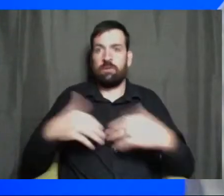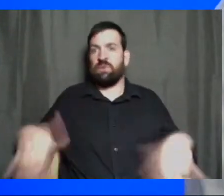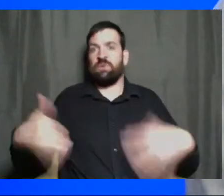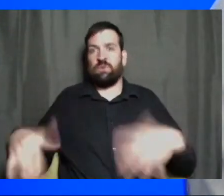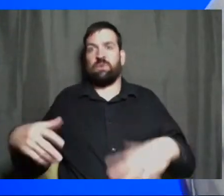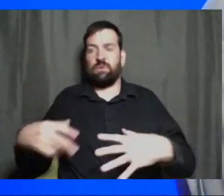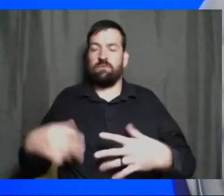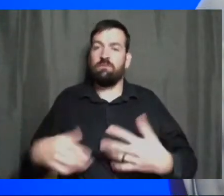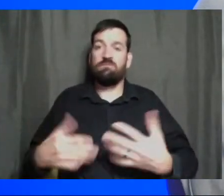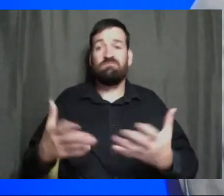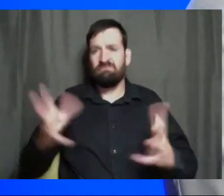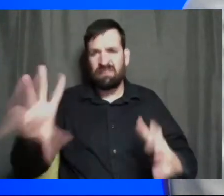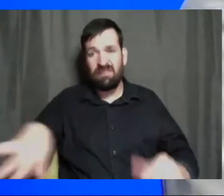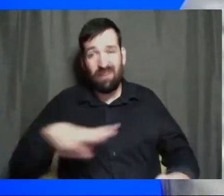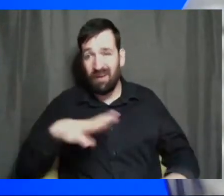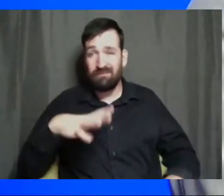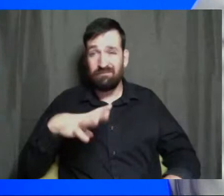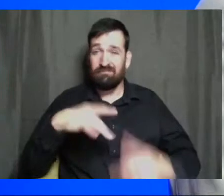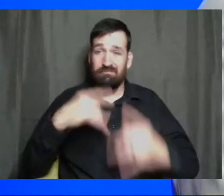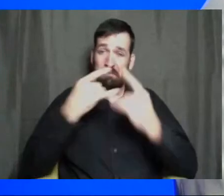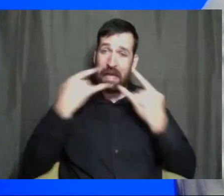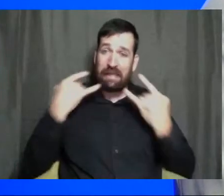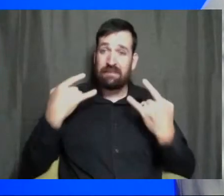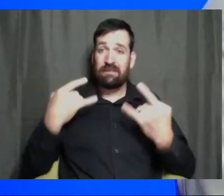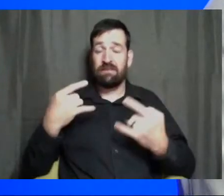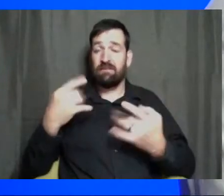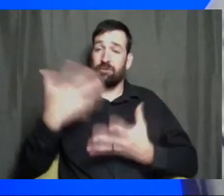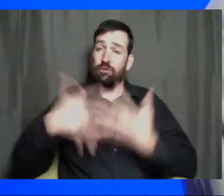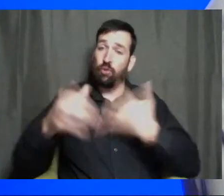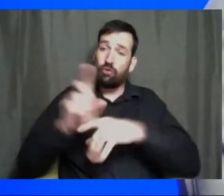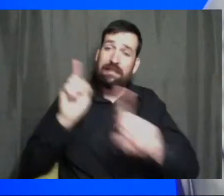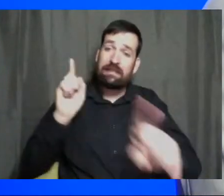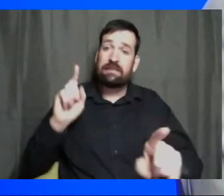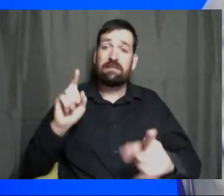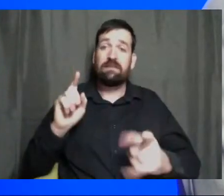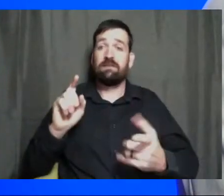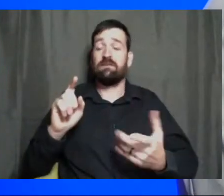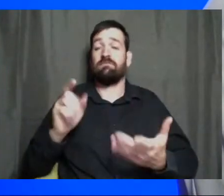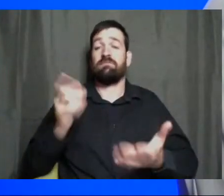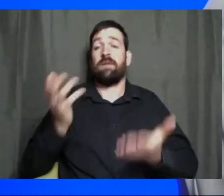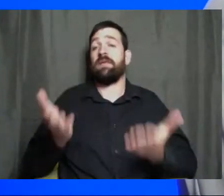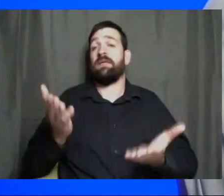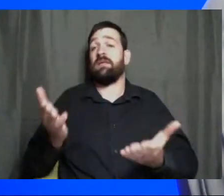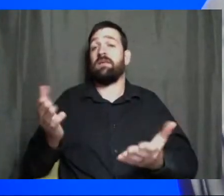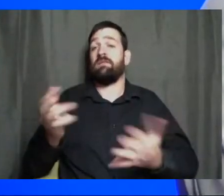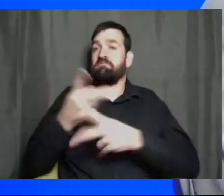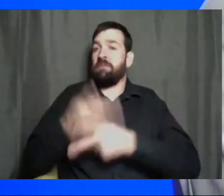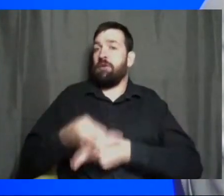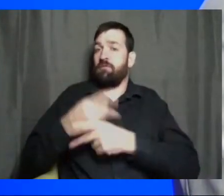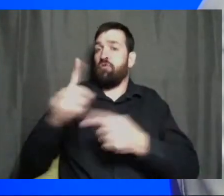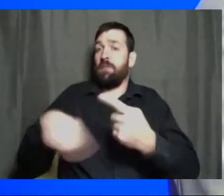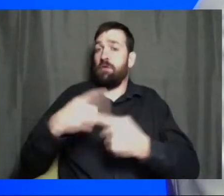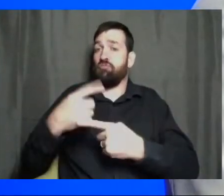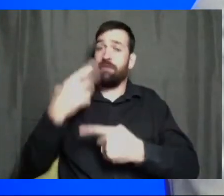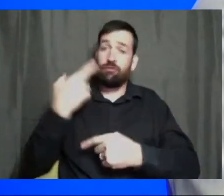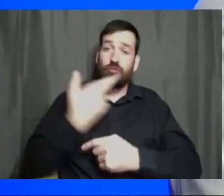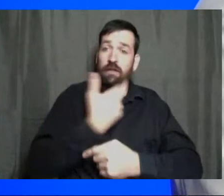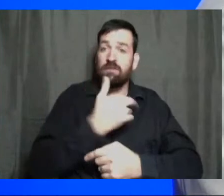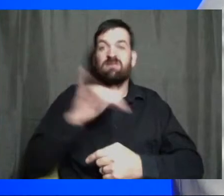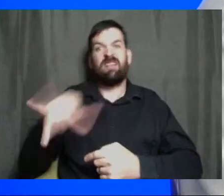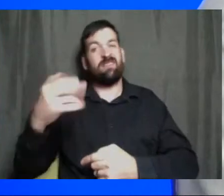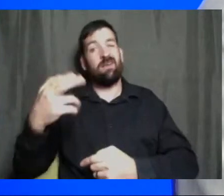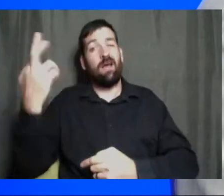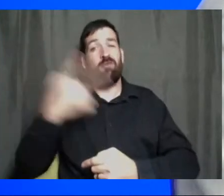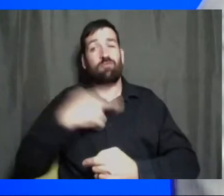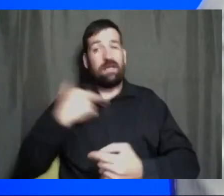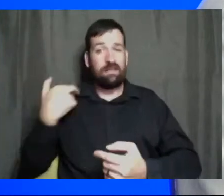think that's great. Wear your mask, social distance, maybe be careful about restaurants you go to because that's really a high-risk